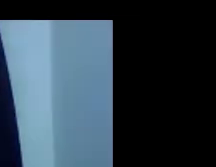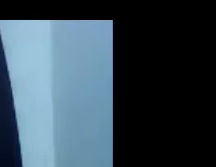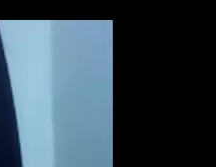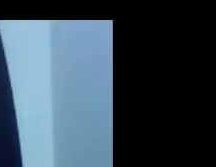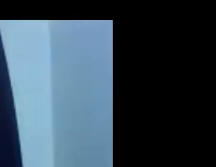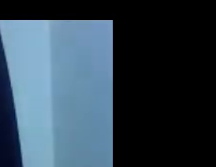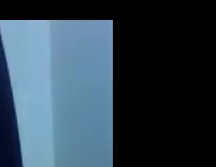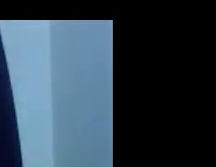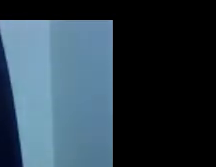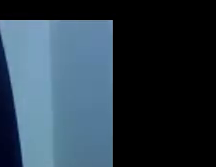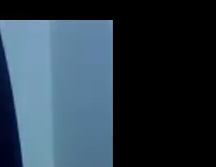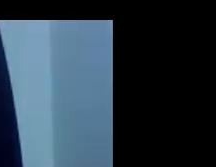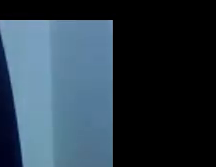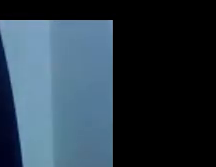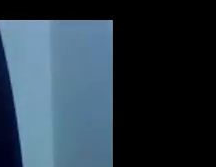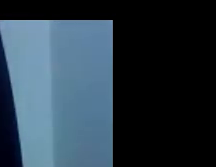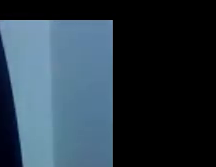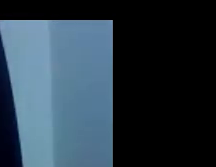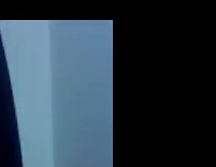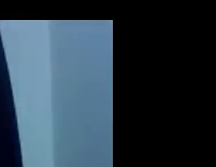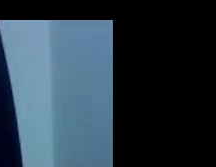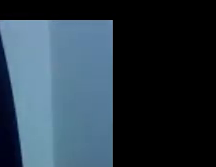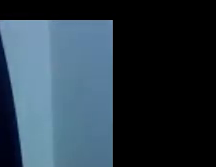us wearing seat belts, that's harm reduction.